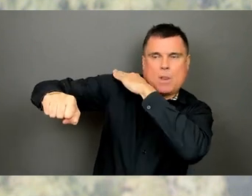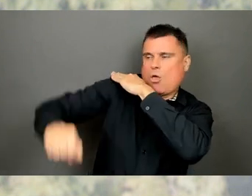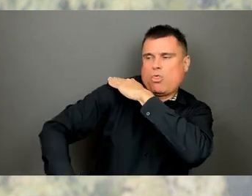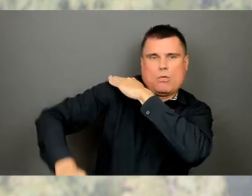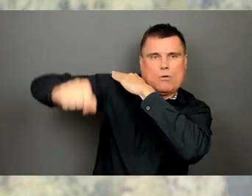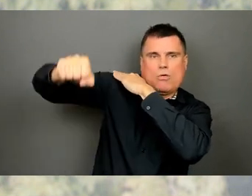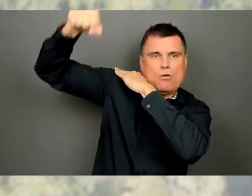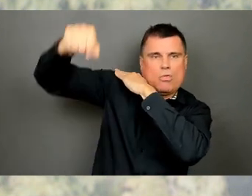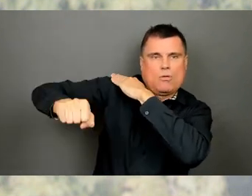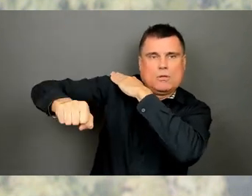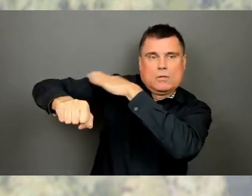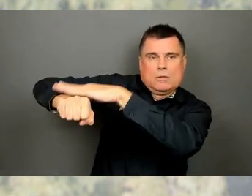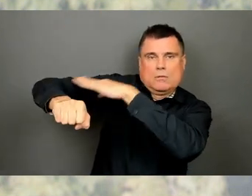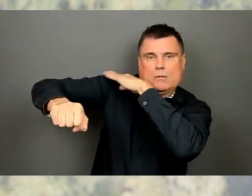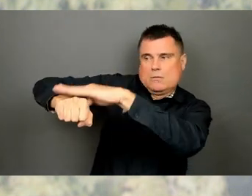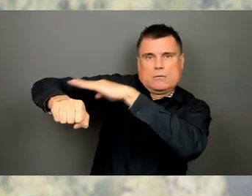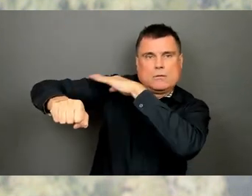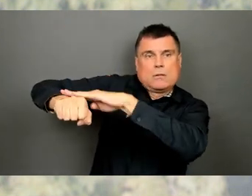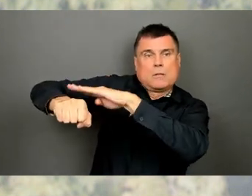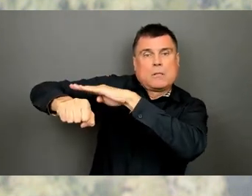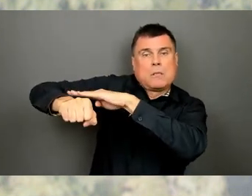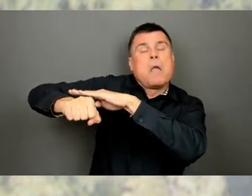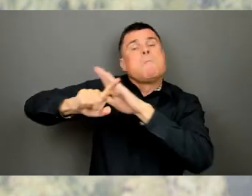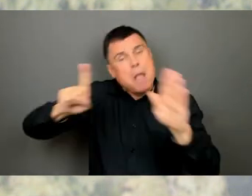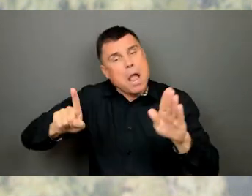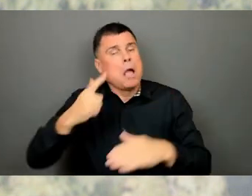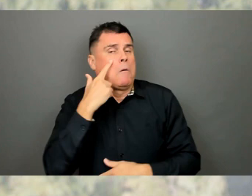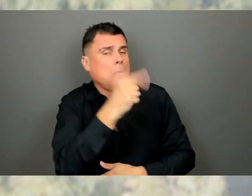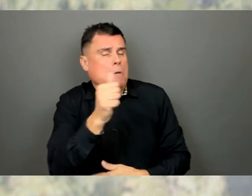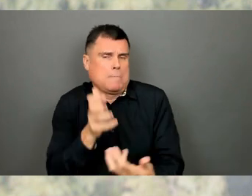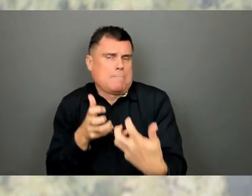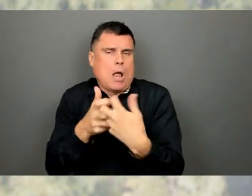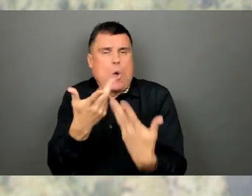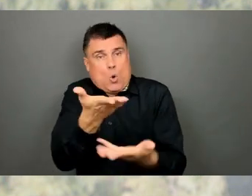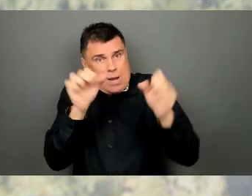possible, keep your arm at shoulder height. Otherwise, do what feels right for you.